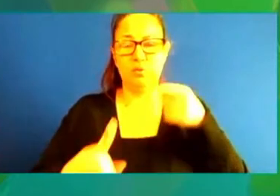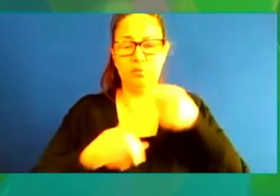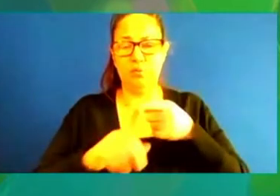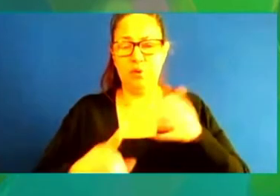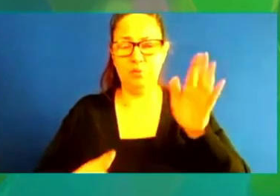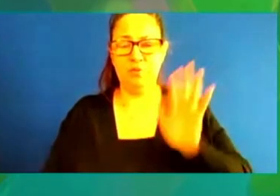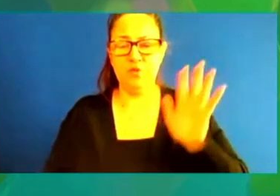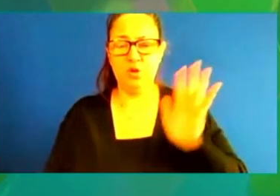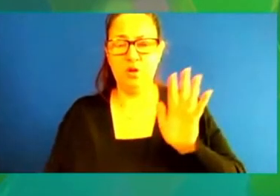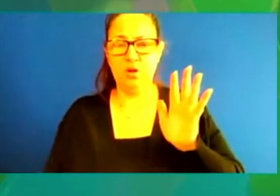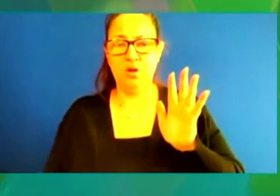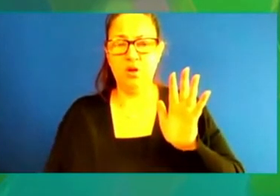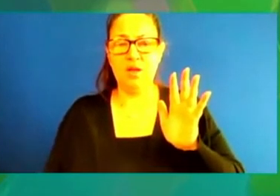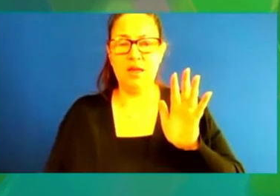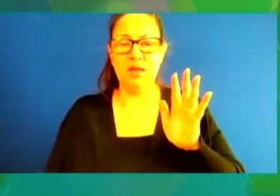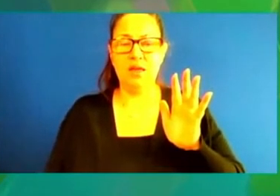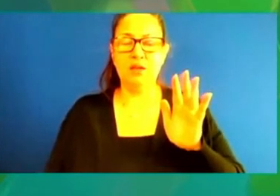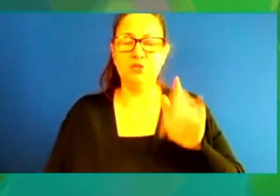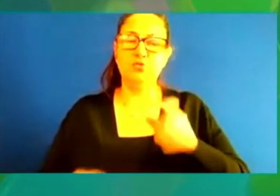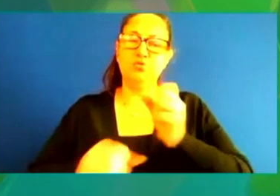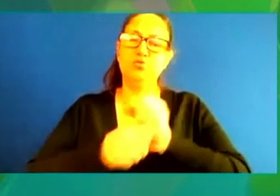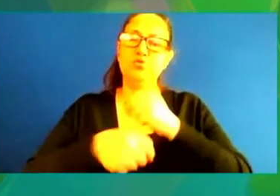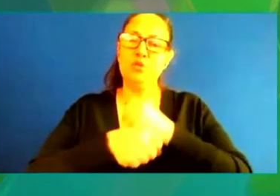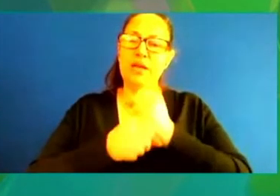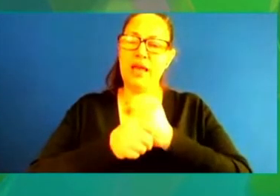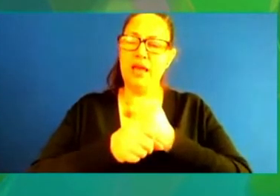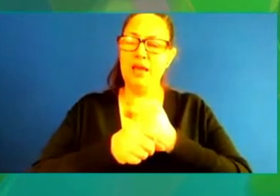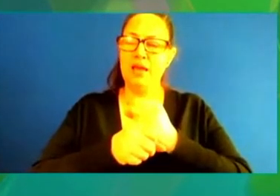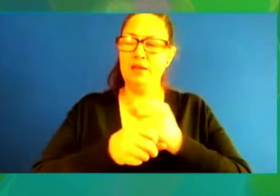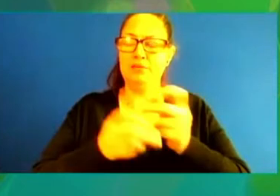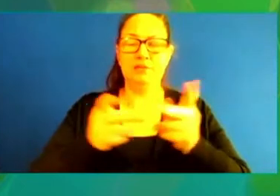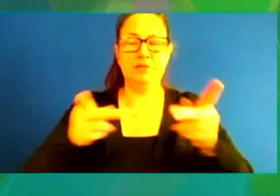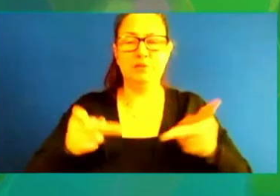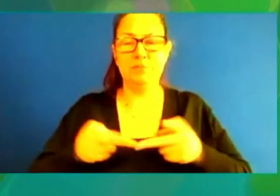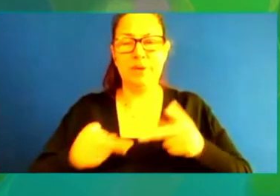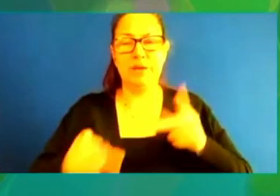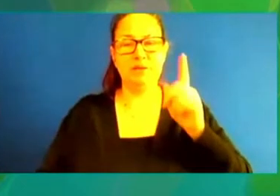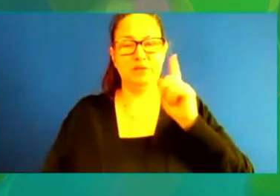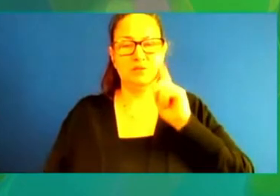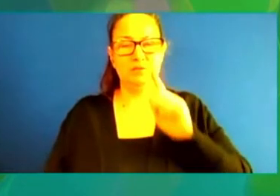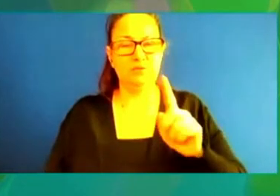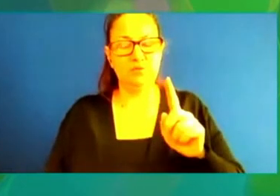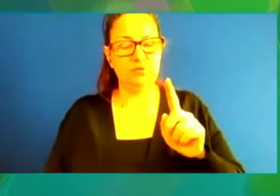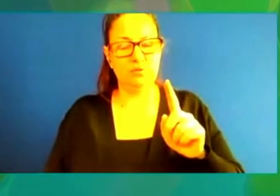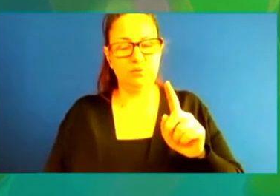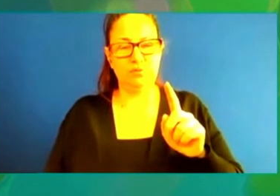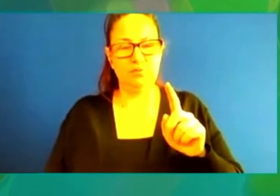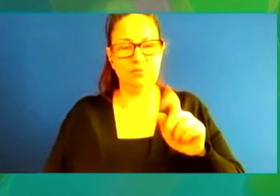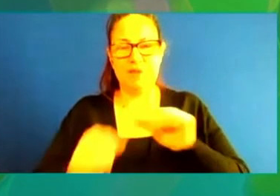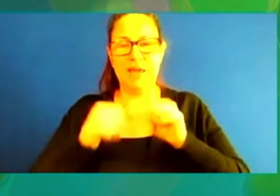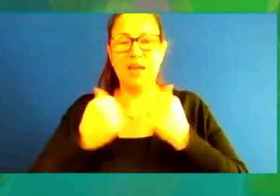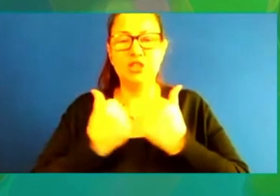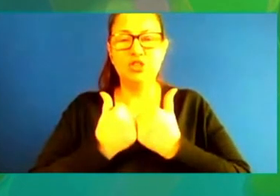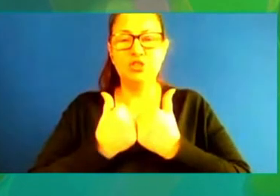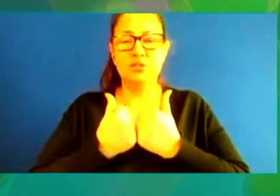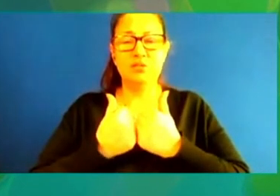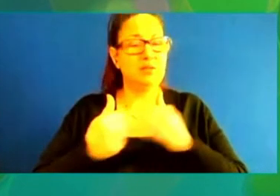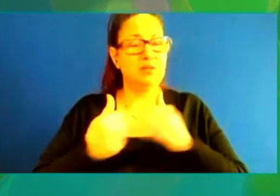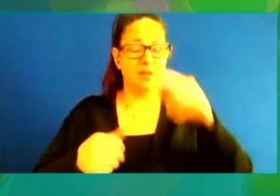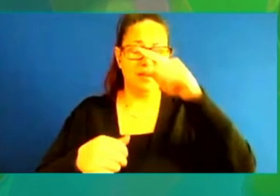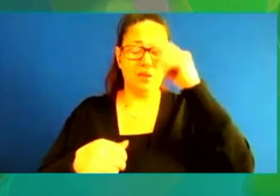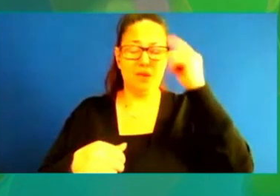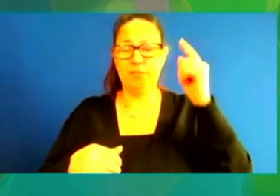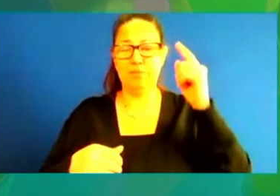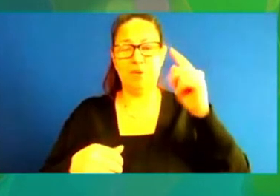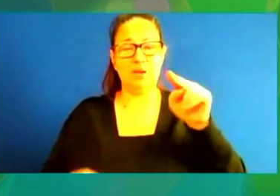on about having to create spaces of agency, you know, this is something that the Black press actually taught us, you know, years ago. You know, spaces